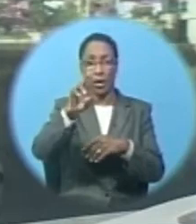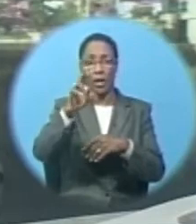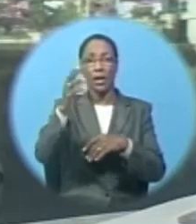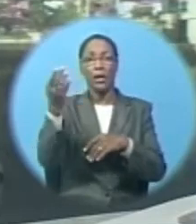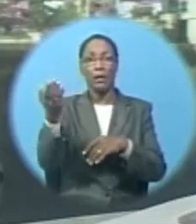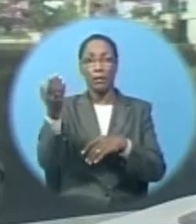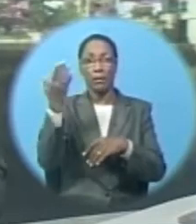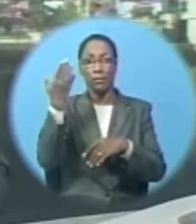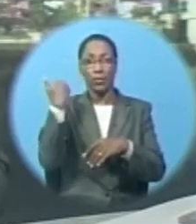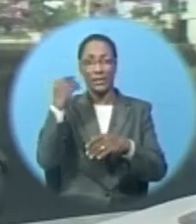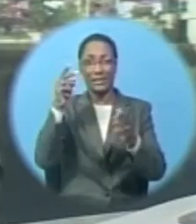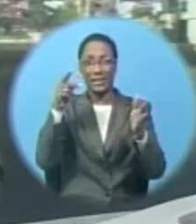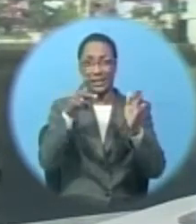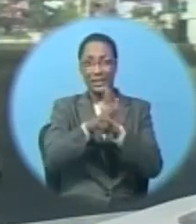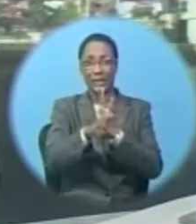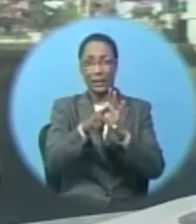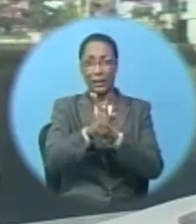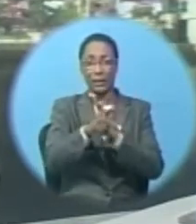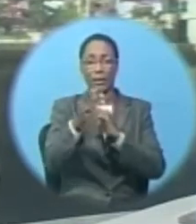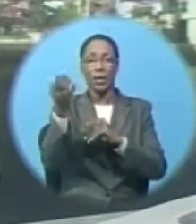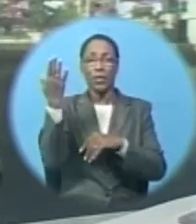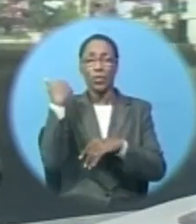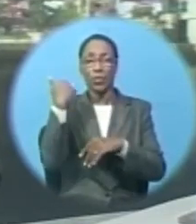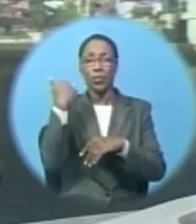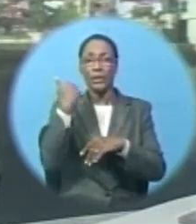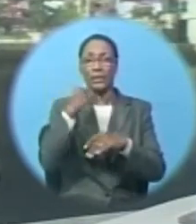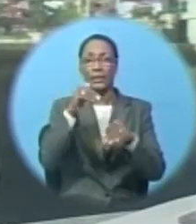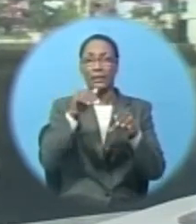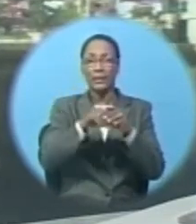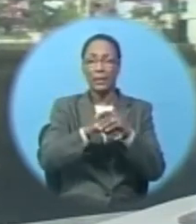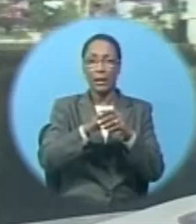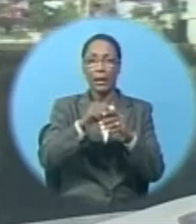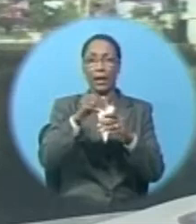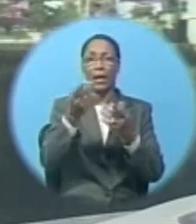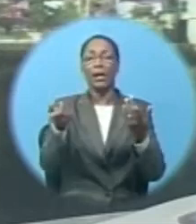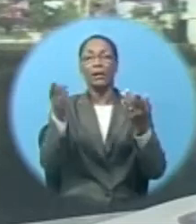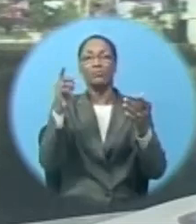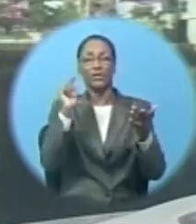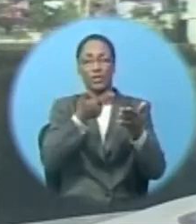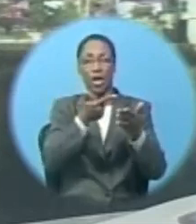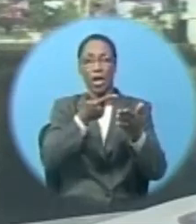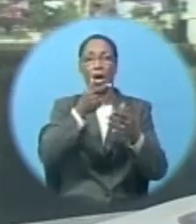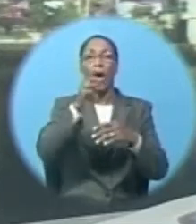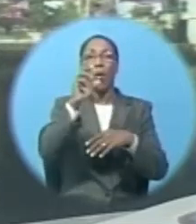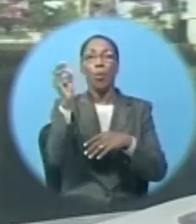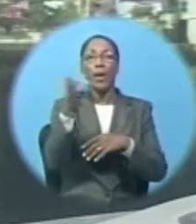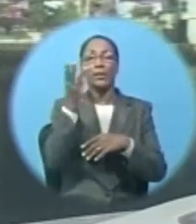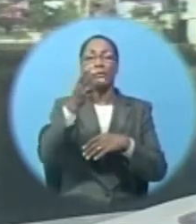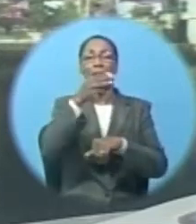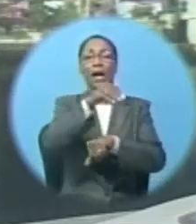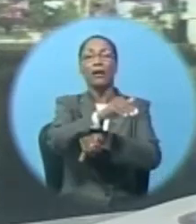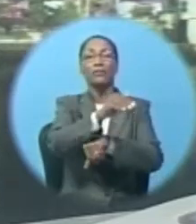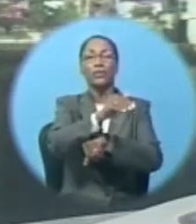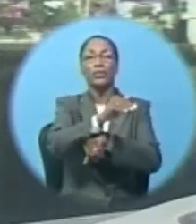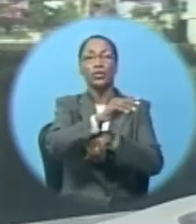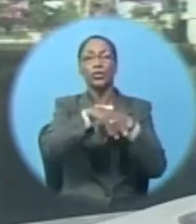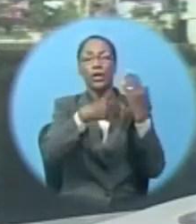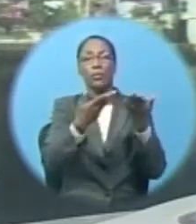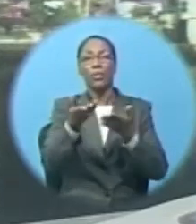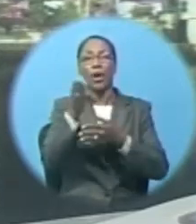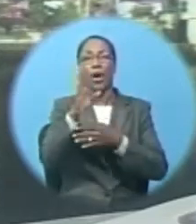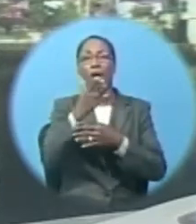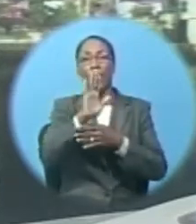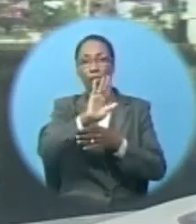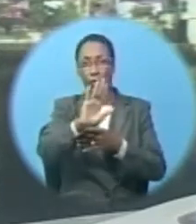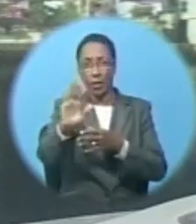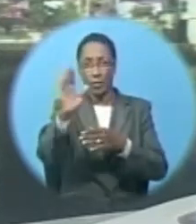at Brighton in the same parish on Wednesday afternoon. Police were notified by hospital officials that Victor had been brought there by private